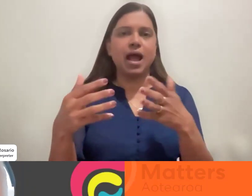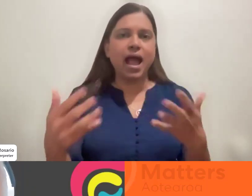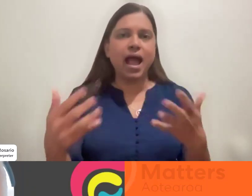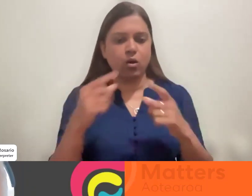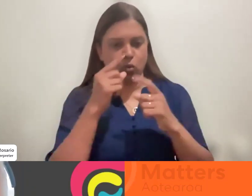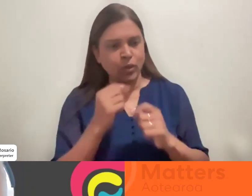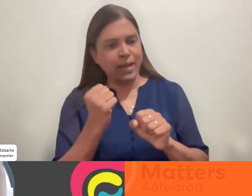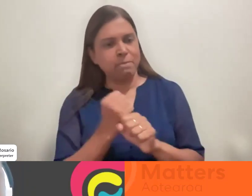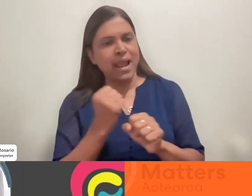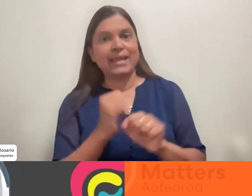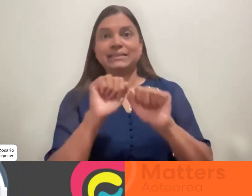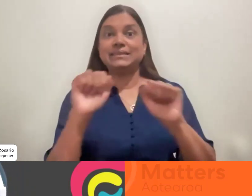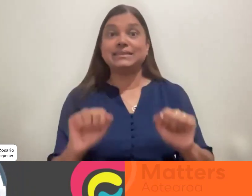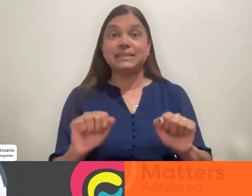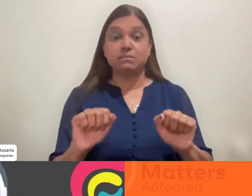accessible.